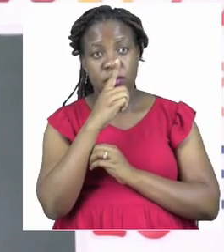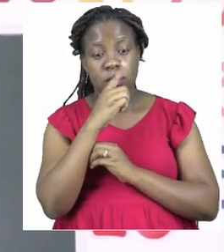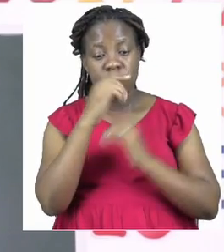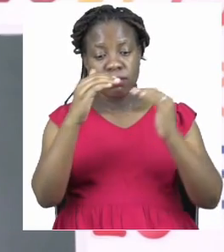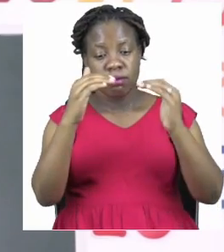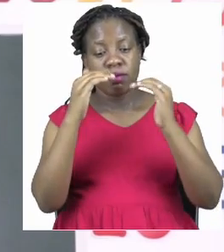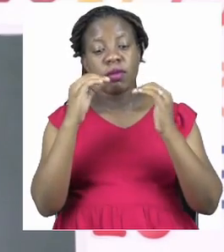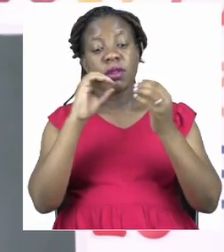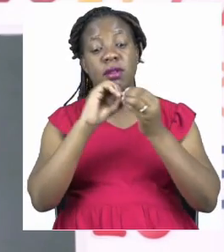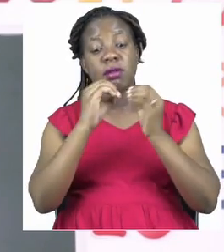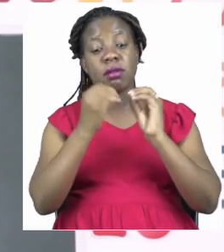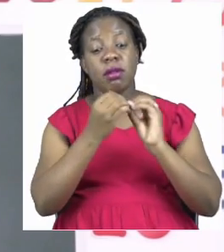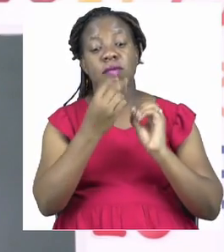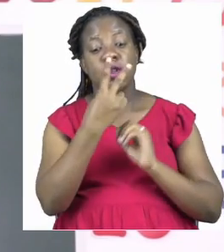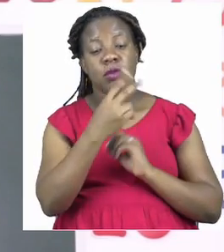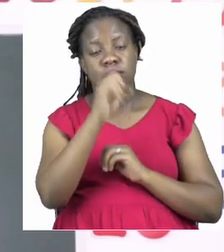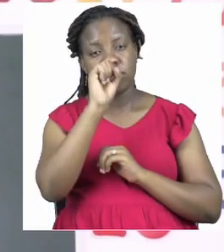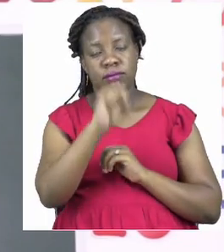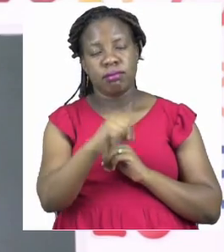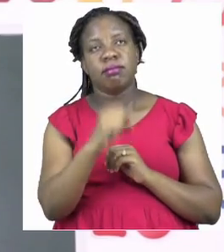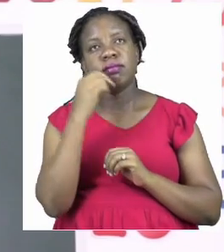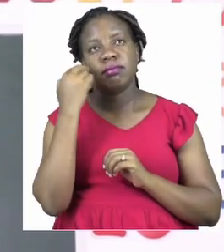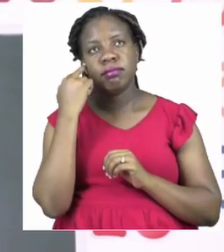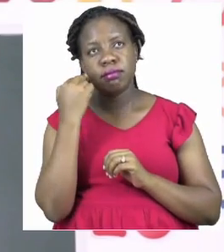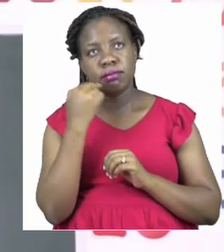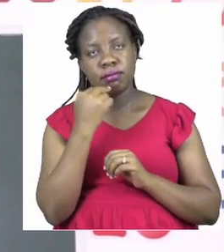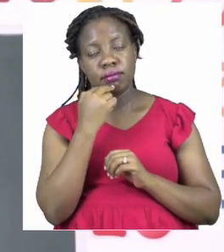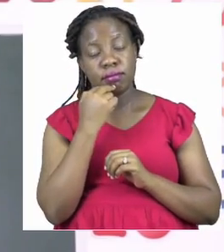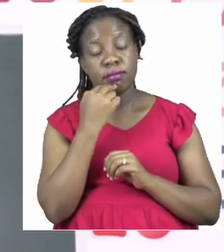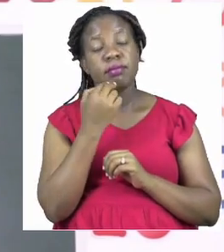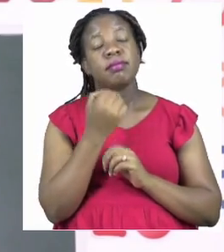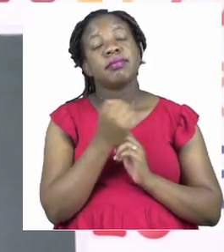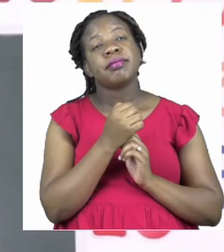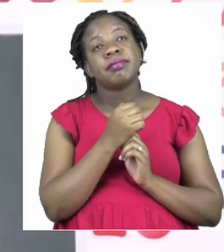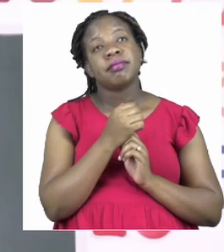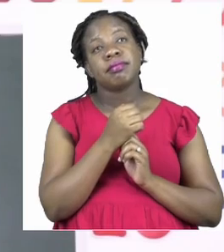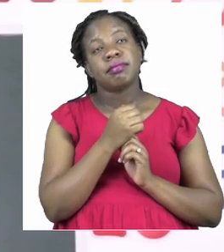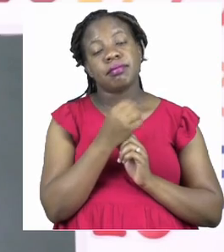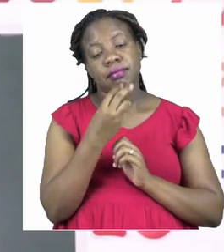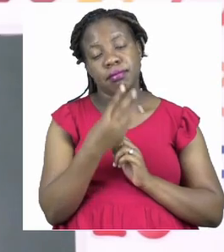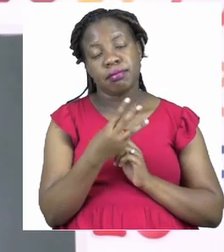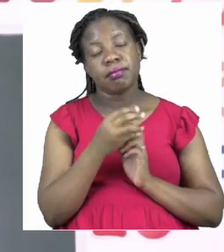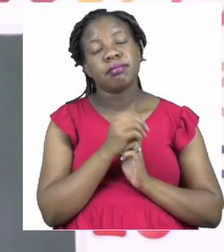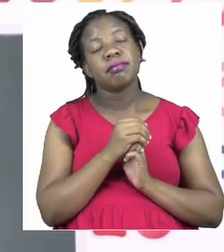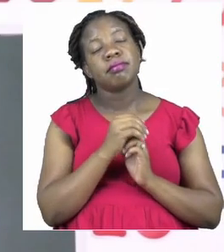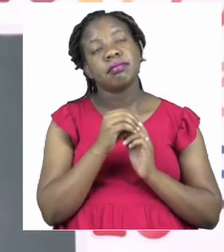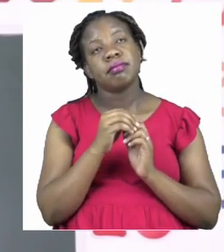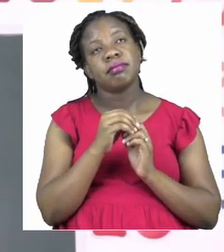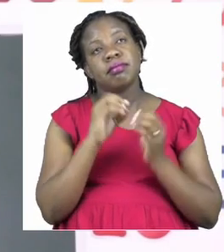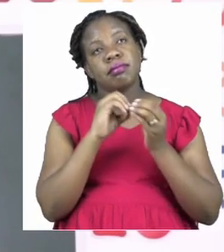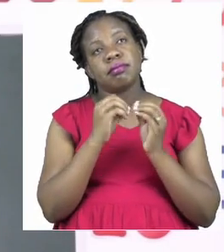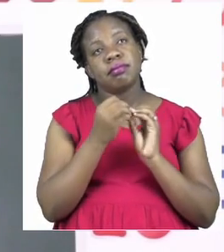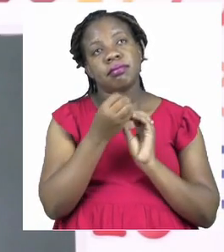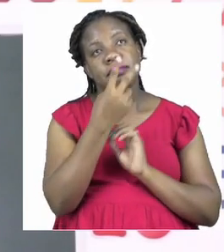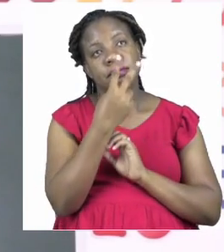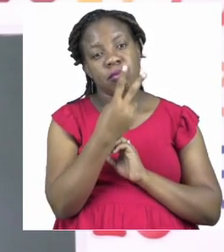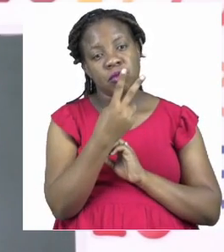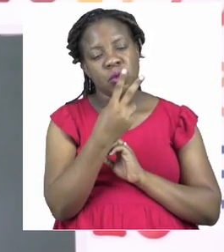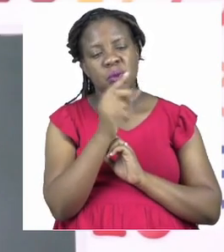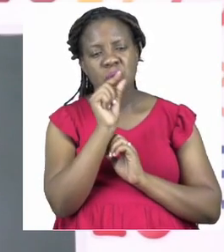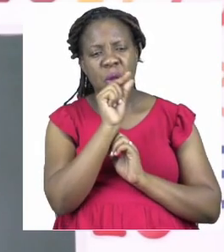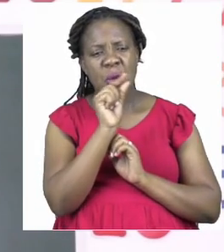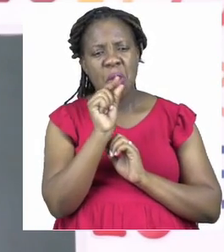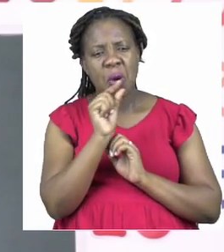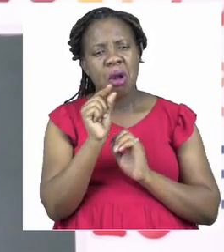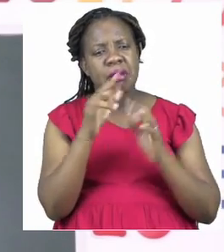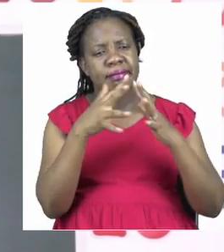exercise, where it's now unscrambling of the words. Now, as you can see, this word has been scrambled,